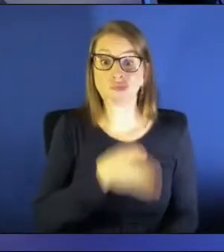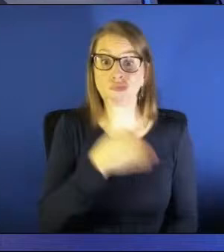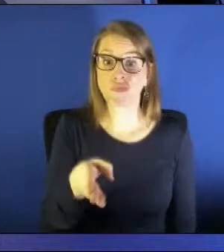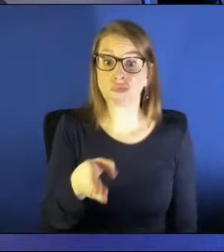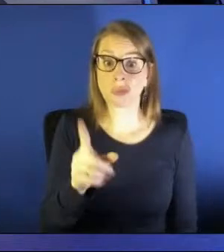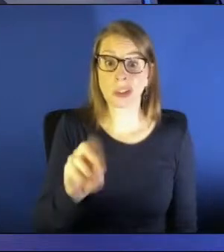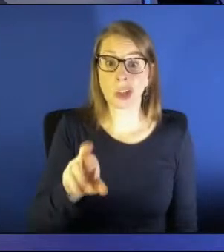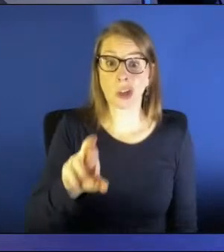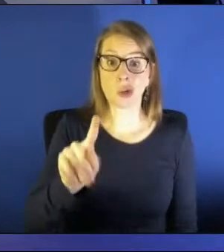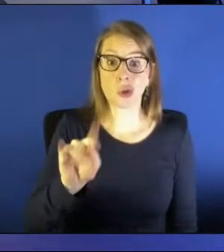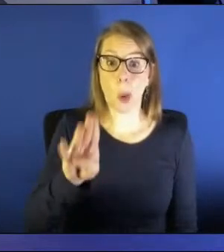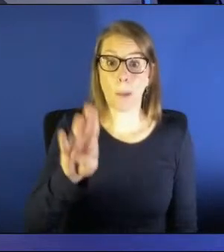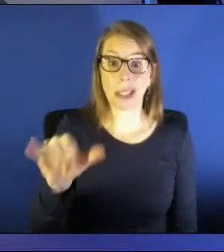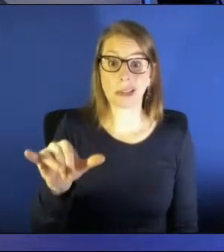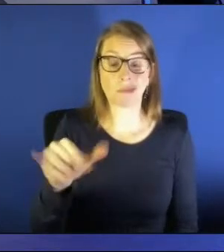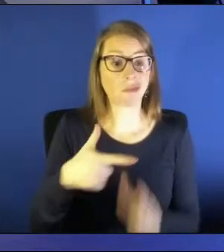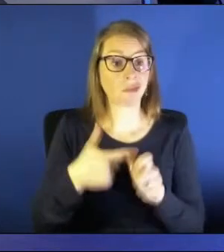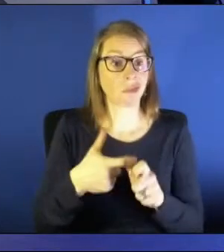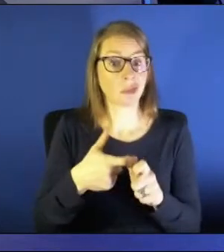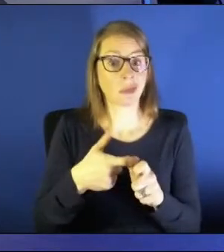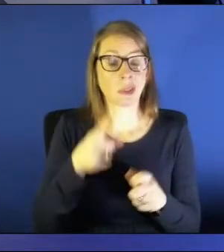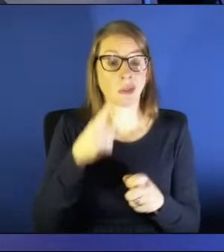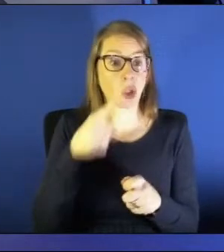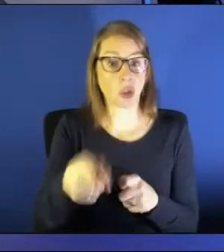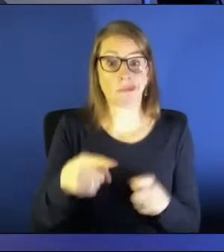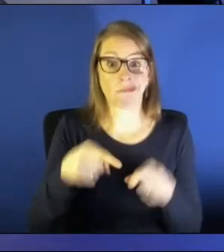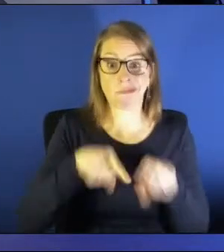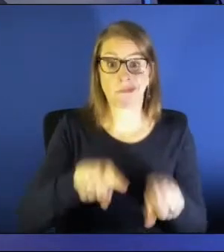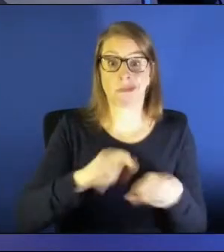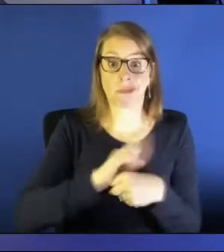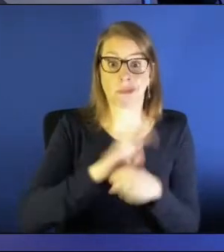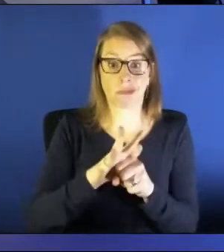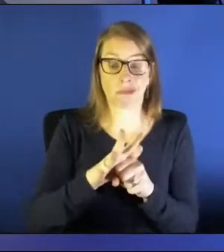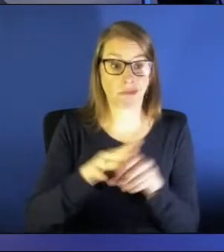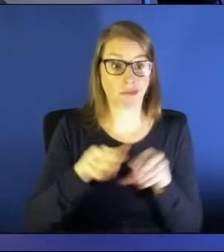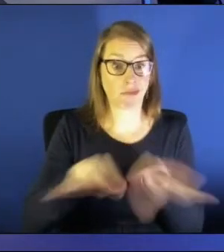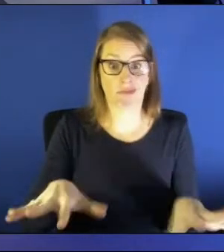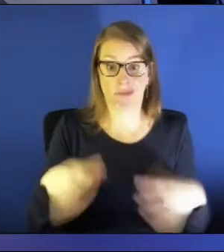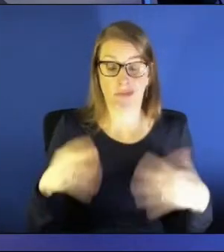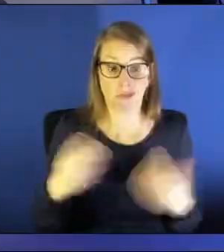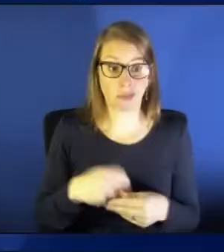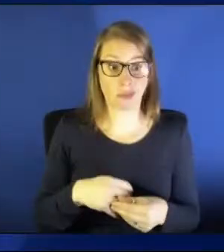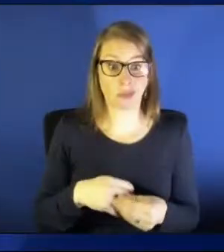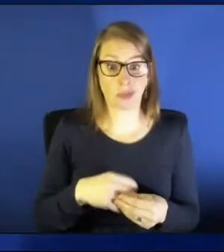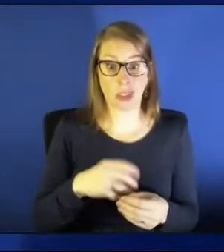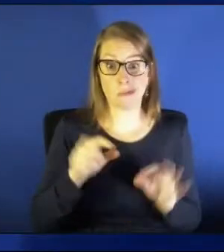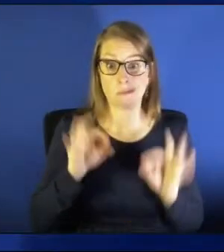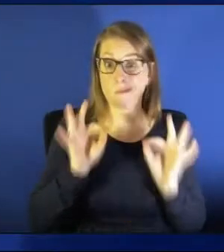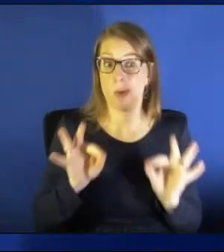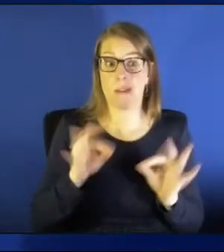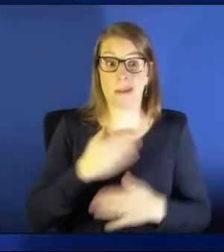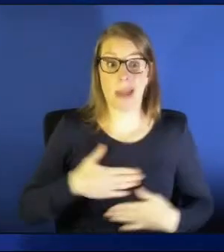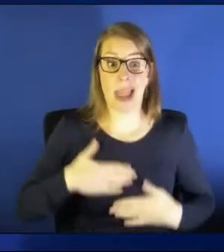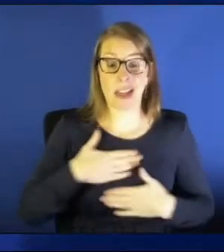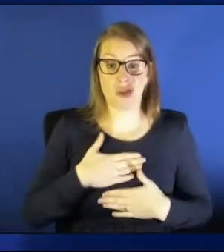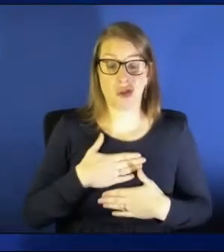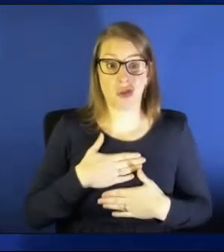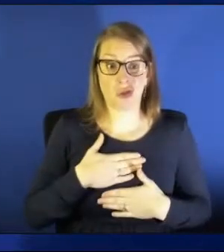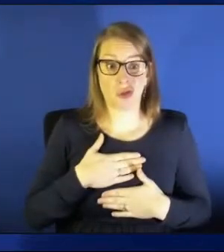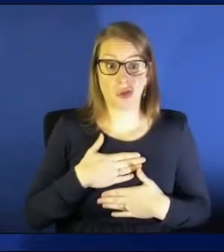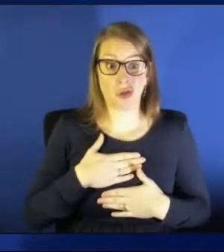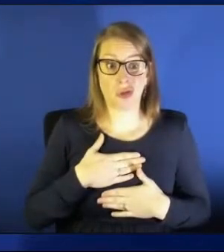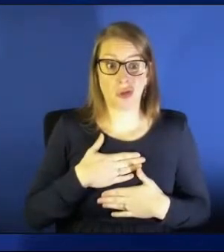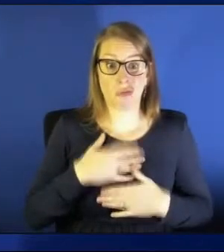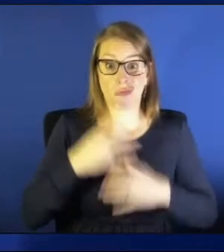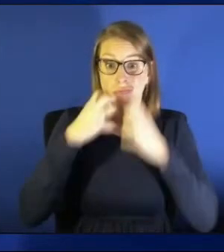during the pandemic for you? I mean, what a perfect pastime to be doing and a perfect passion to be outside to be safe. It is, certainly from a fitness standpoint. Right. It